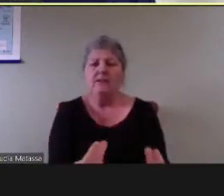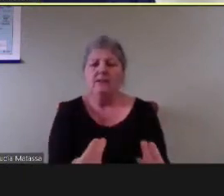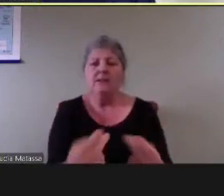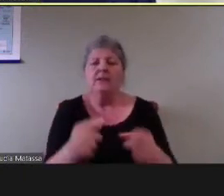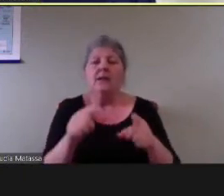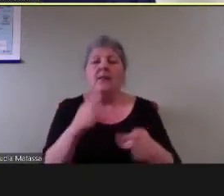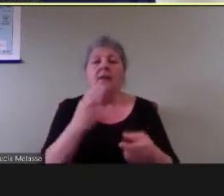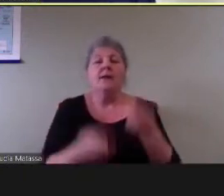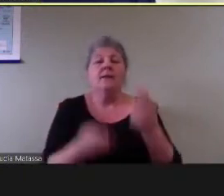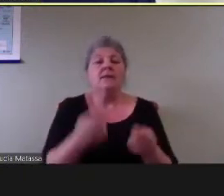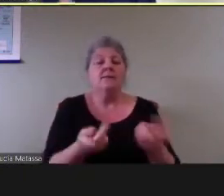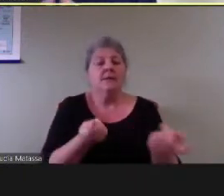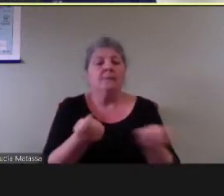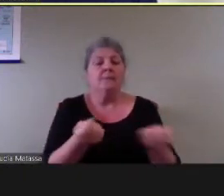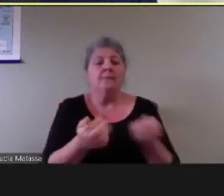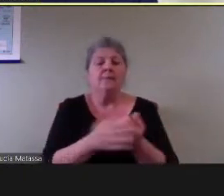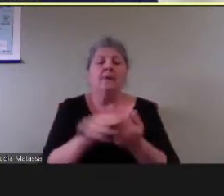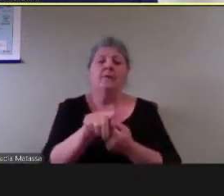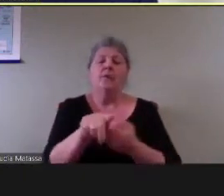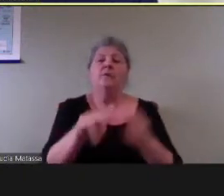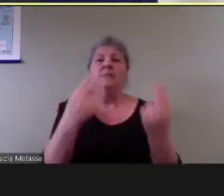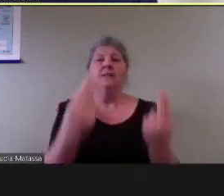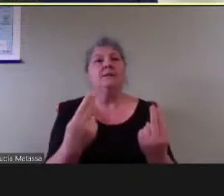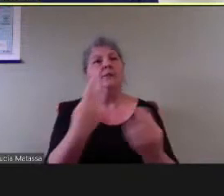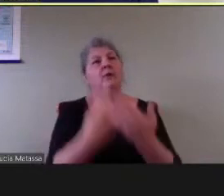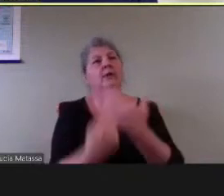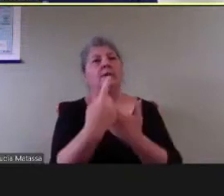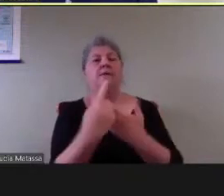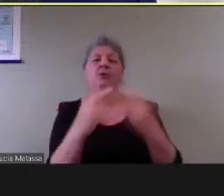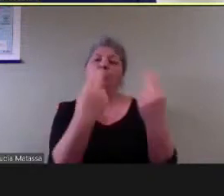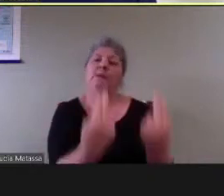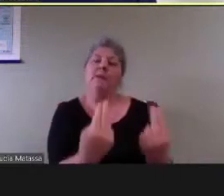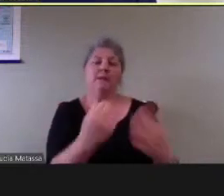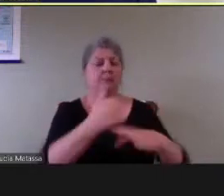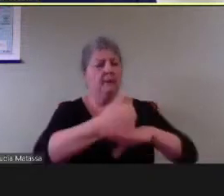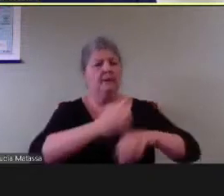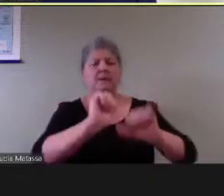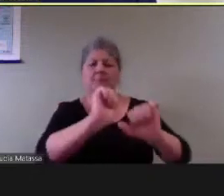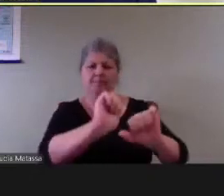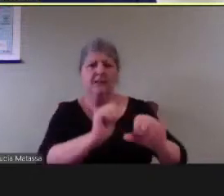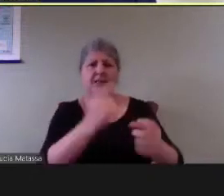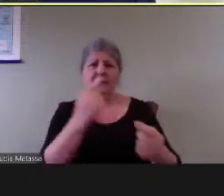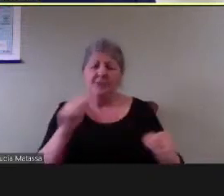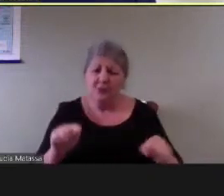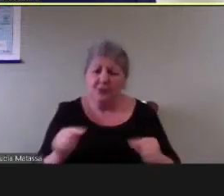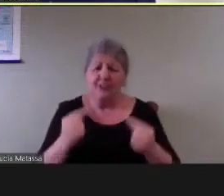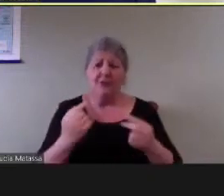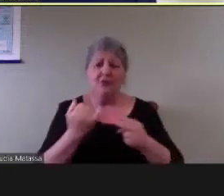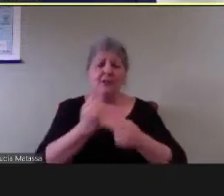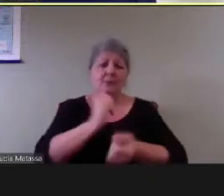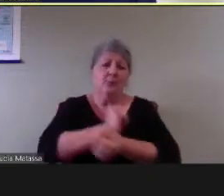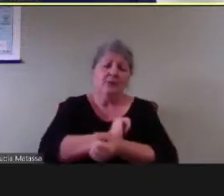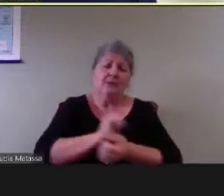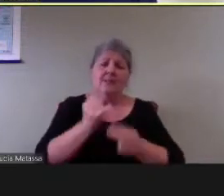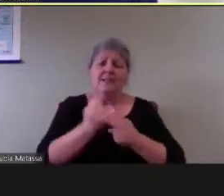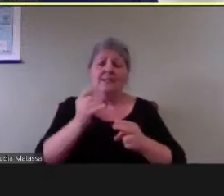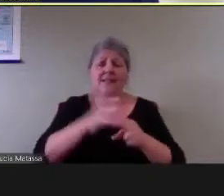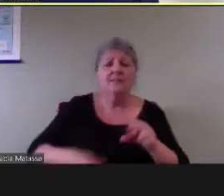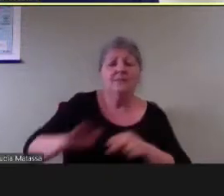and management of those needs are on an individualized basis. And that is challenging in a prison environment, but absolutely